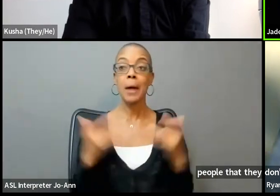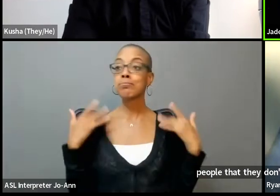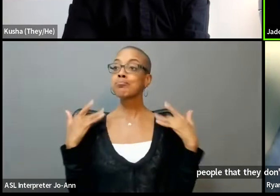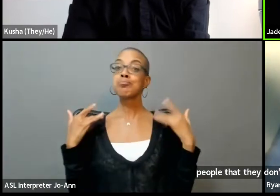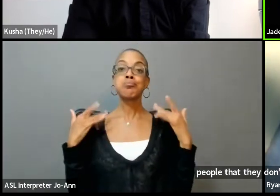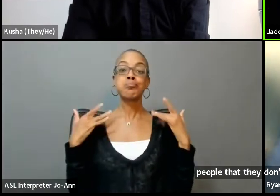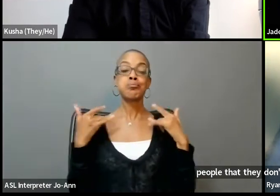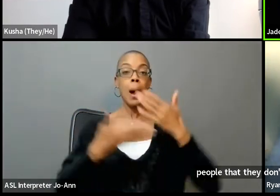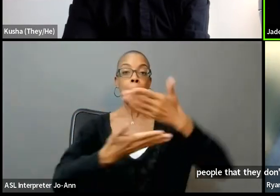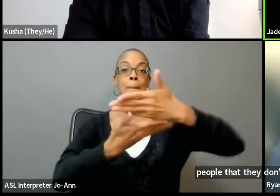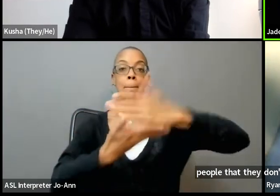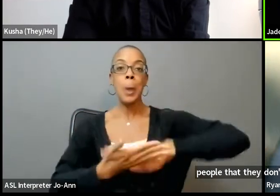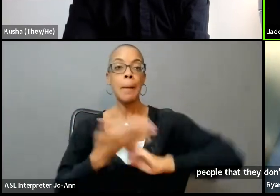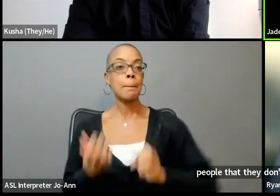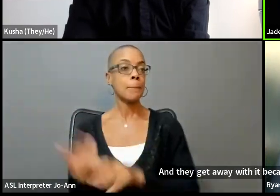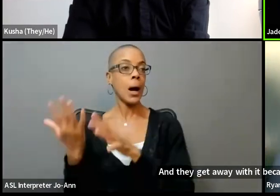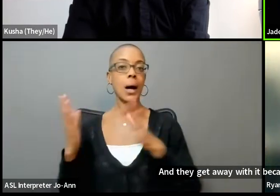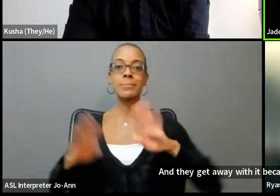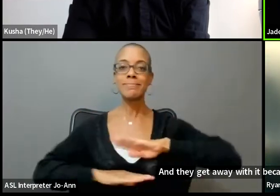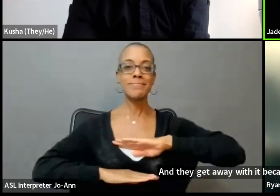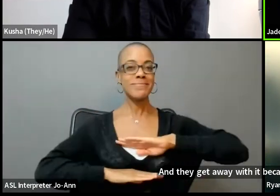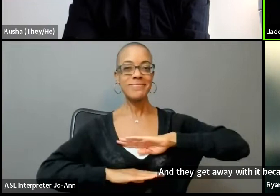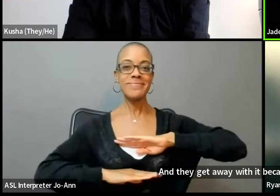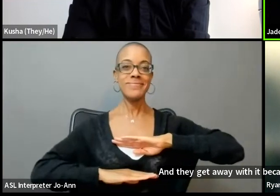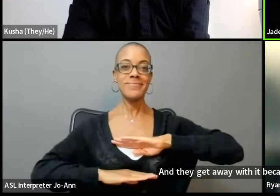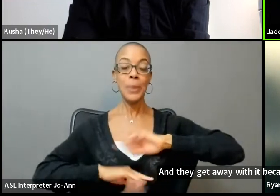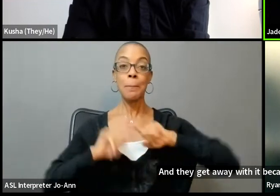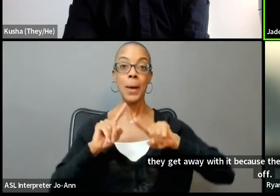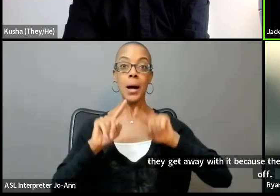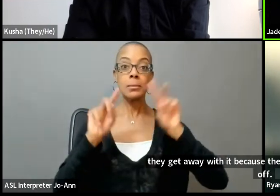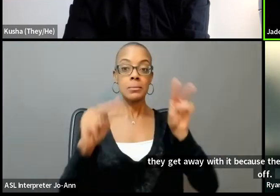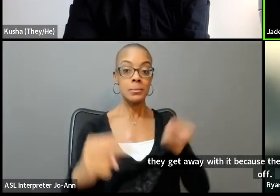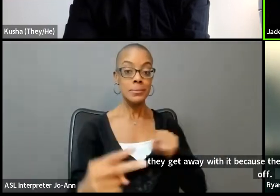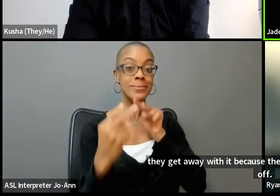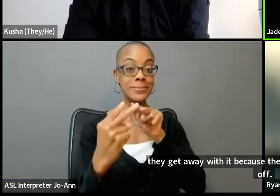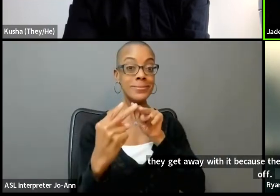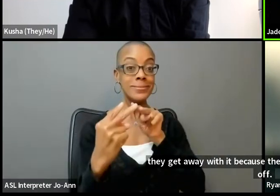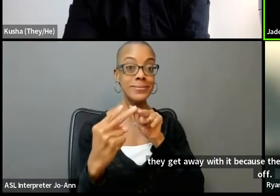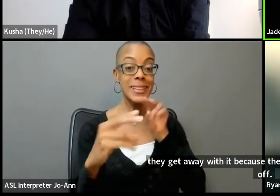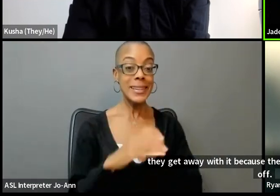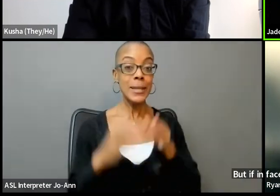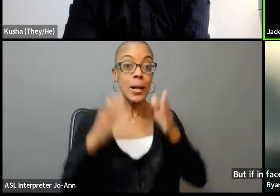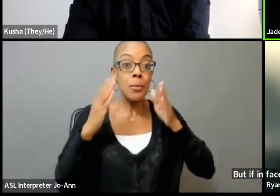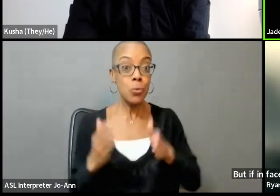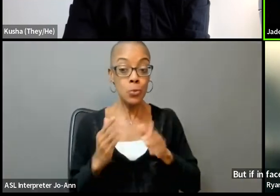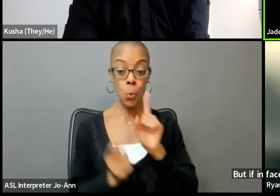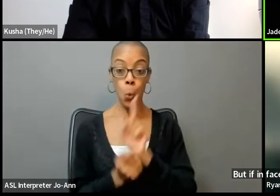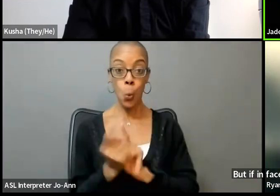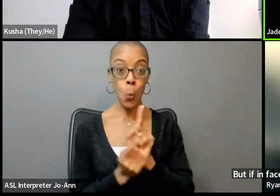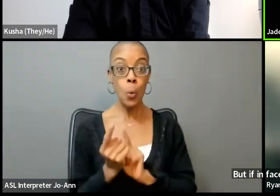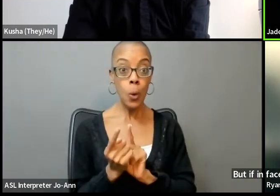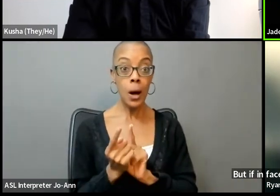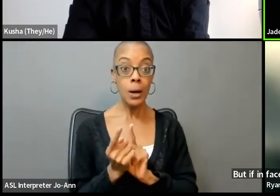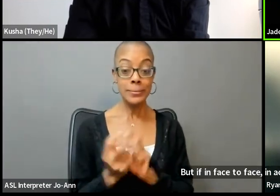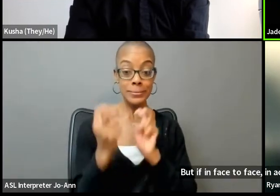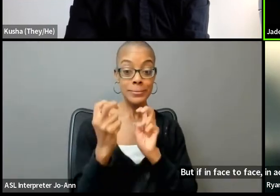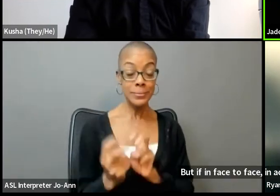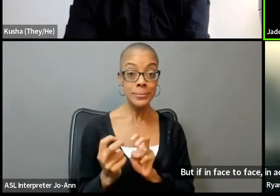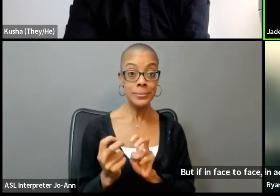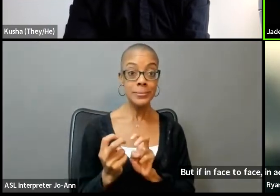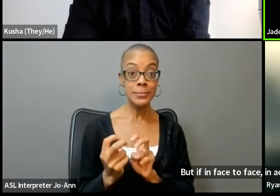their computer off. But if in face-to-face, in actual one-on-one